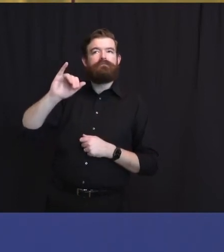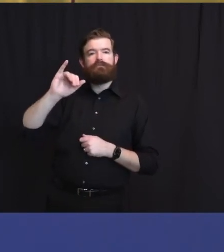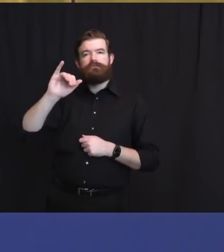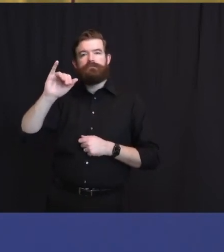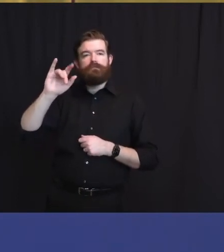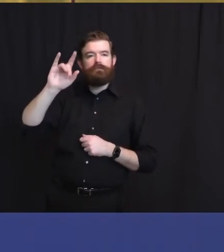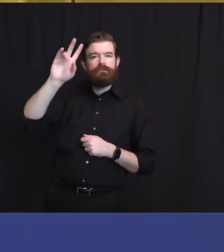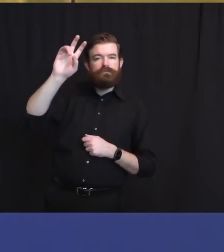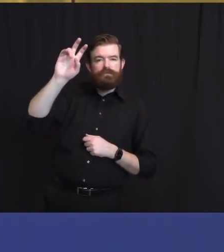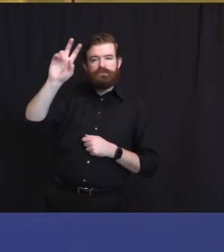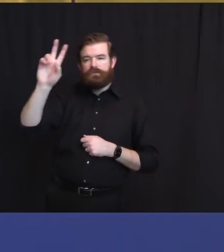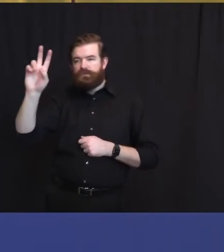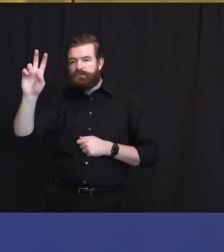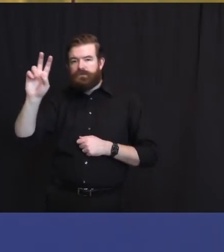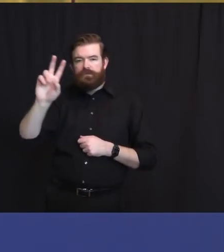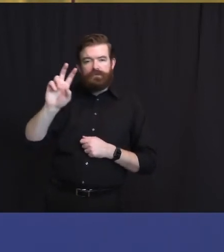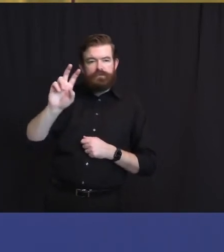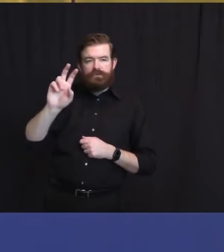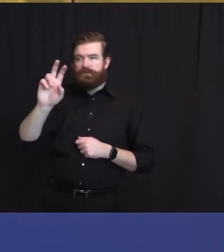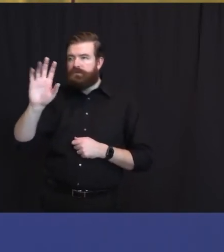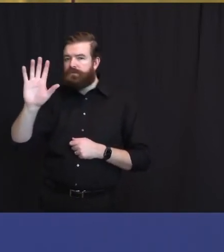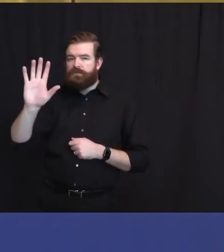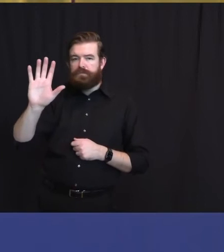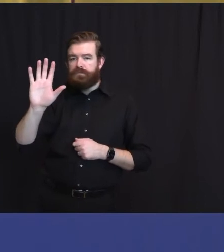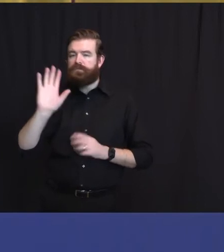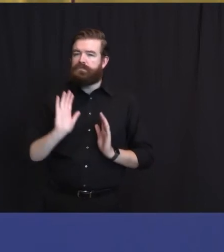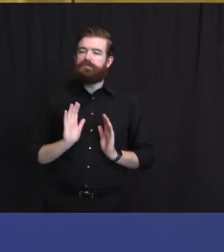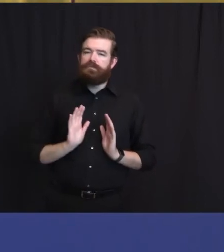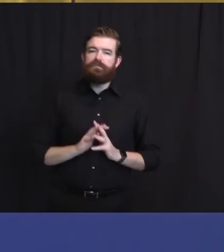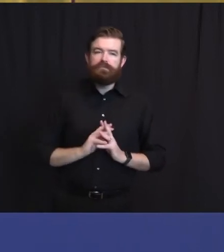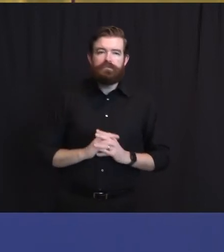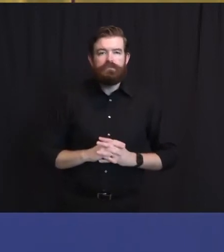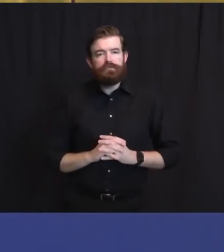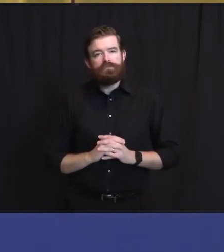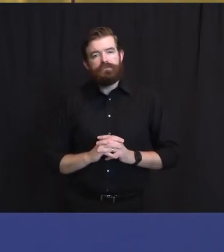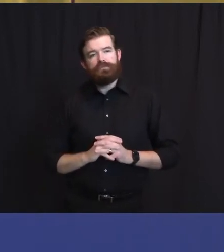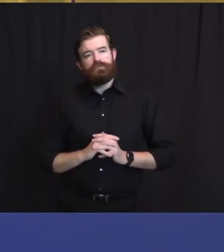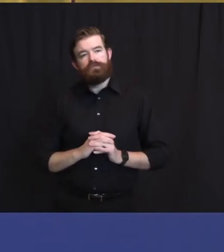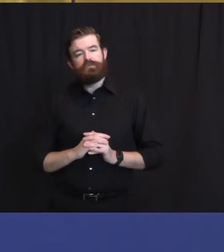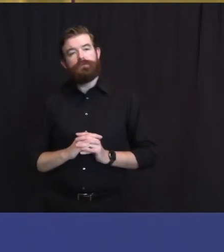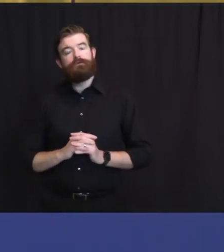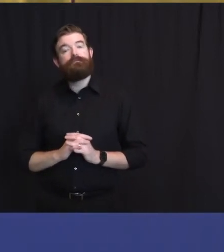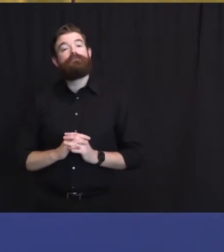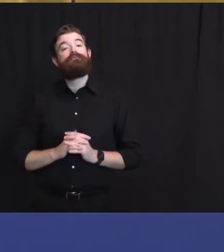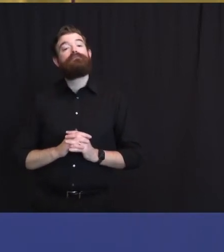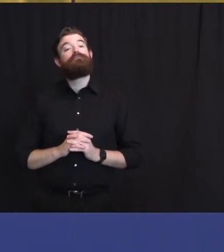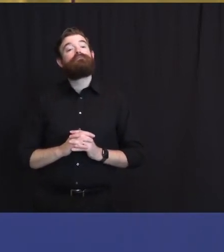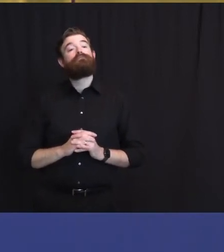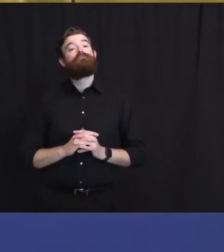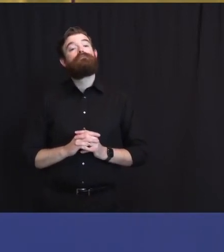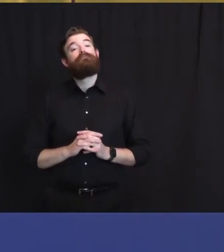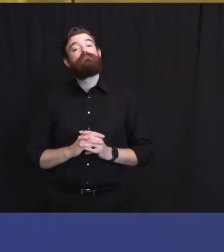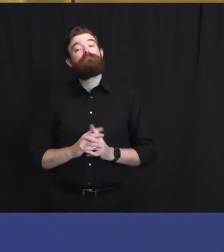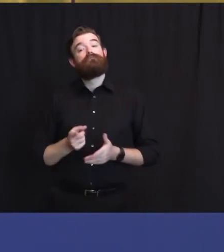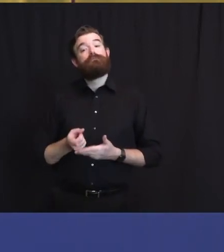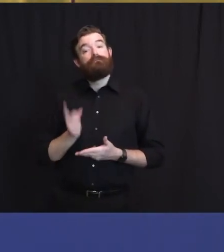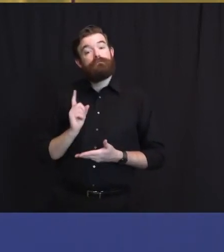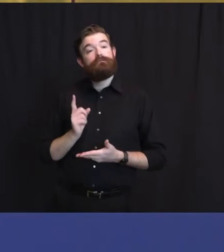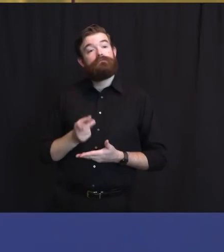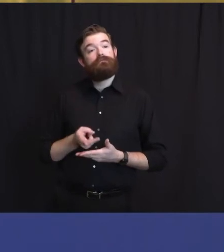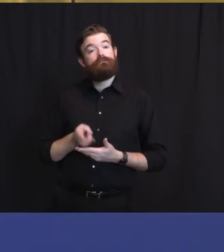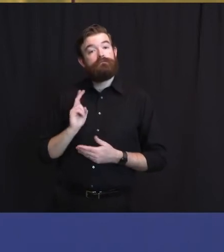Just to stop there for a second. It was 50 to 100% higher than that a week to two ago, and